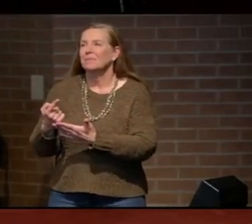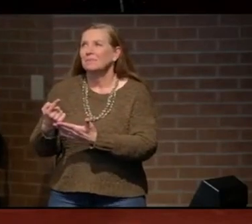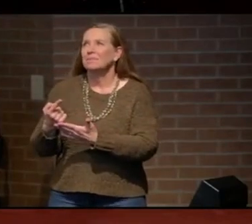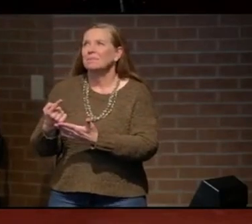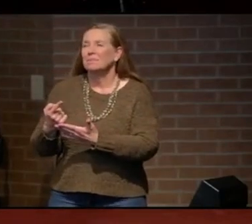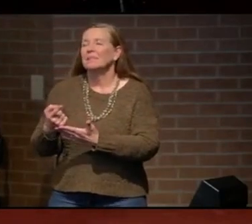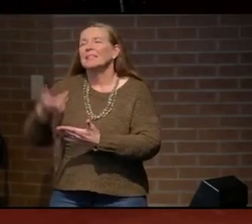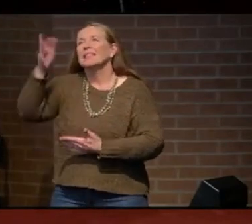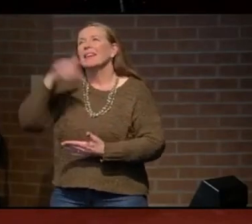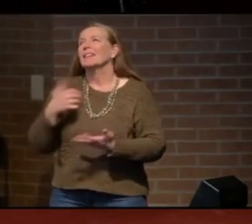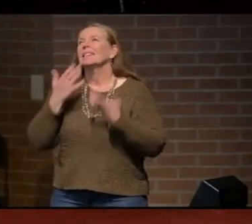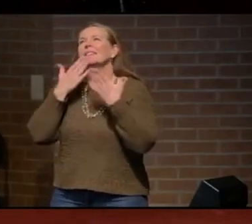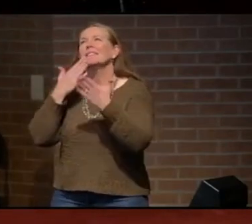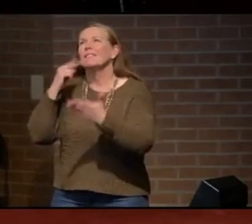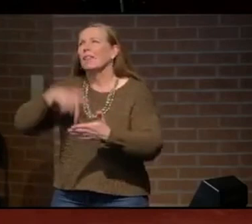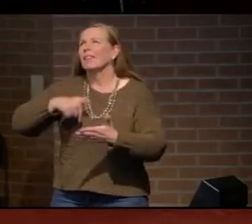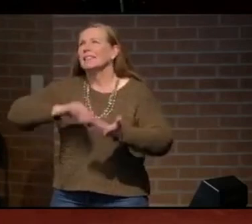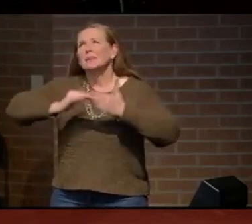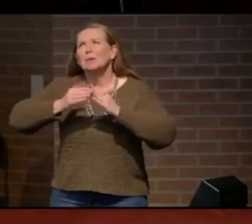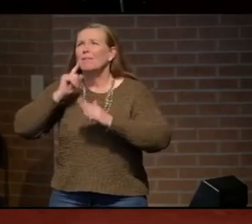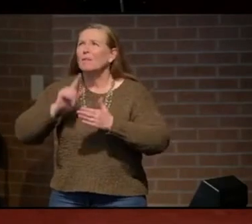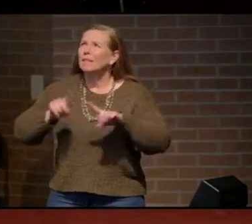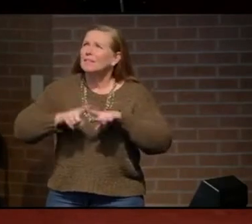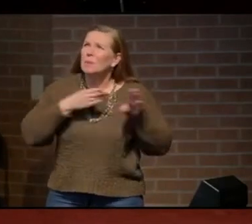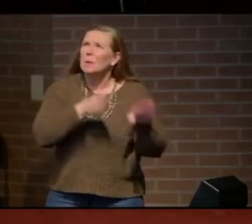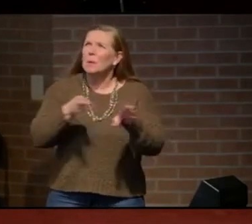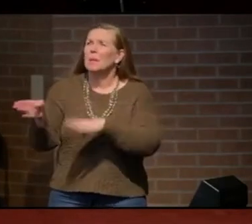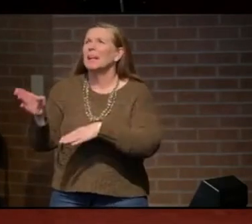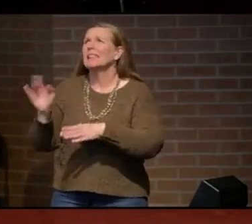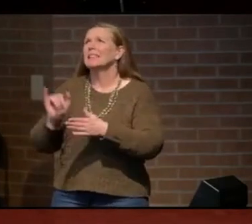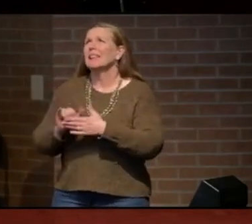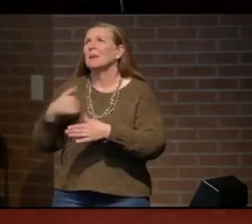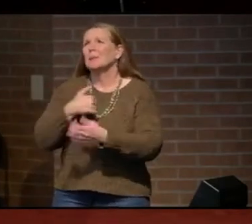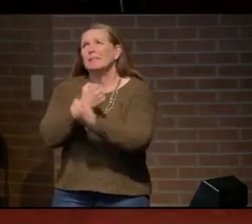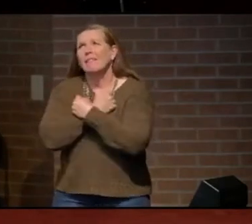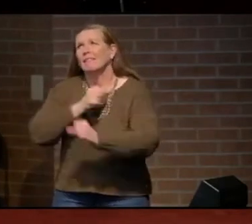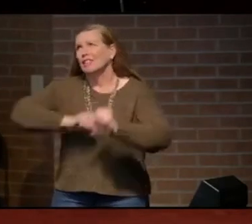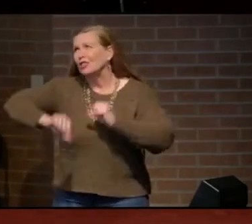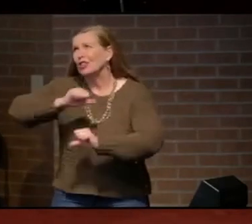God, I want to thank you for this community, for the ways in which they love each other,